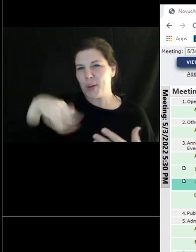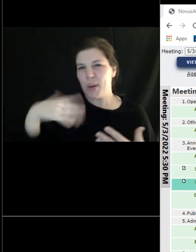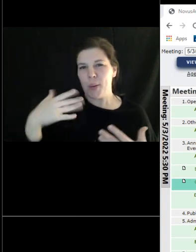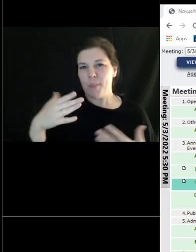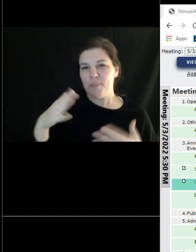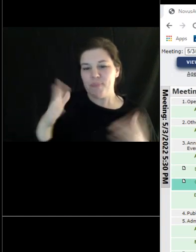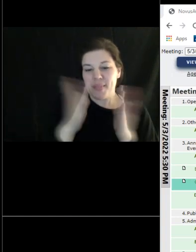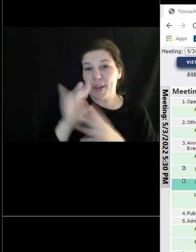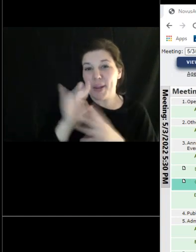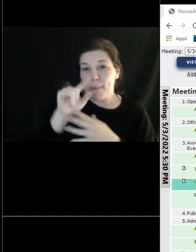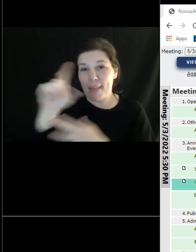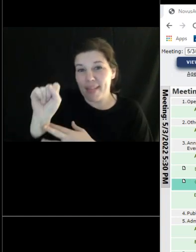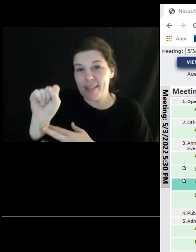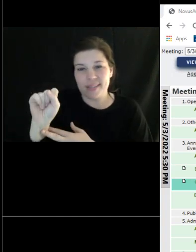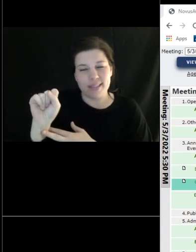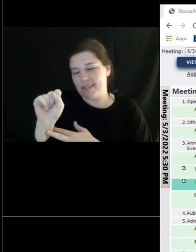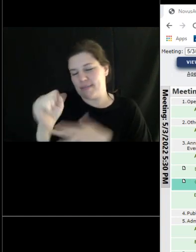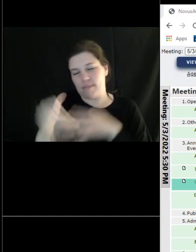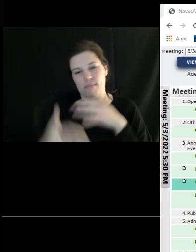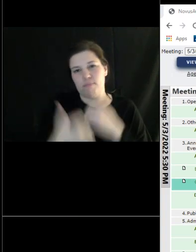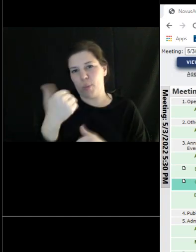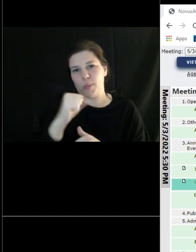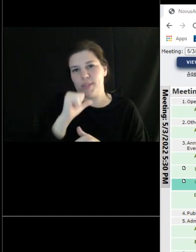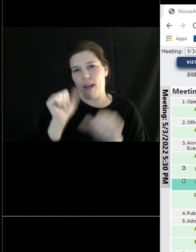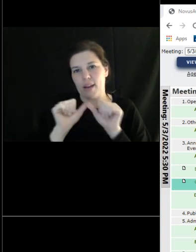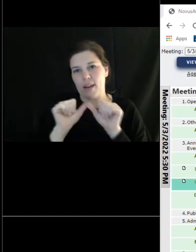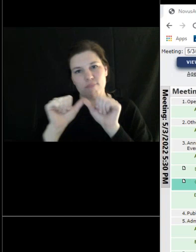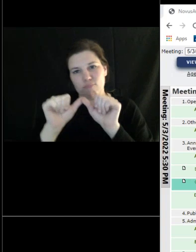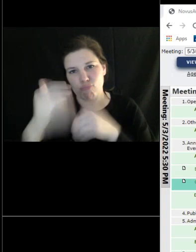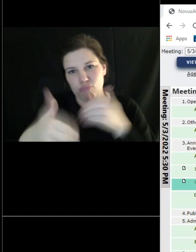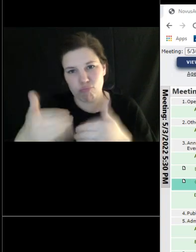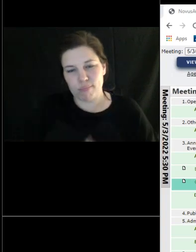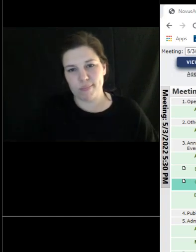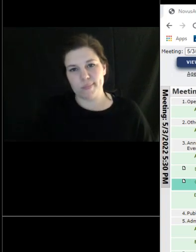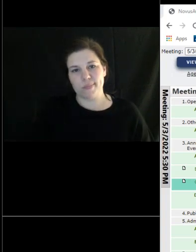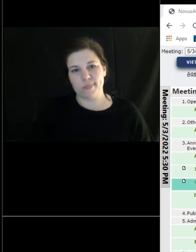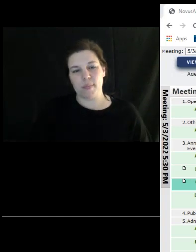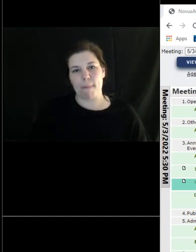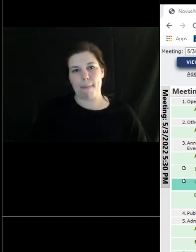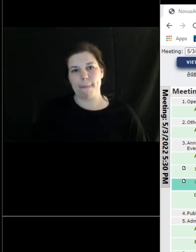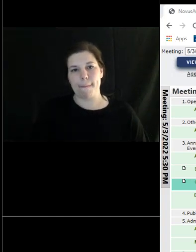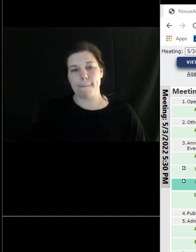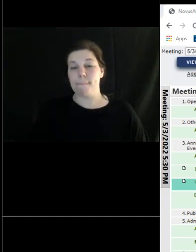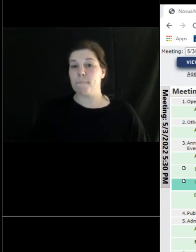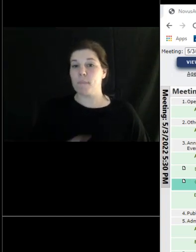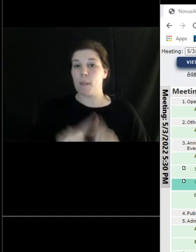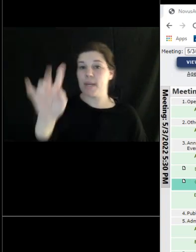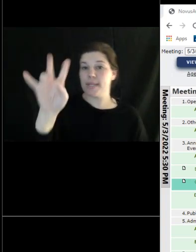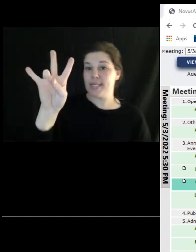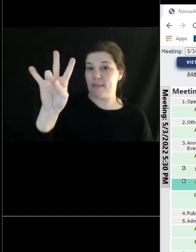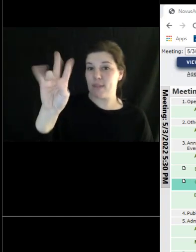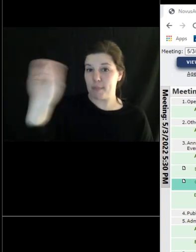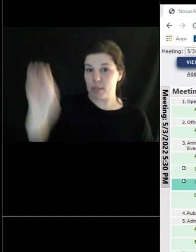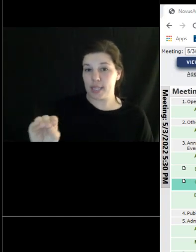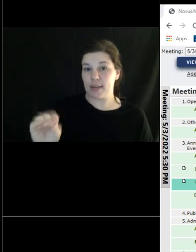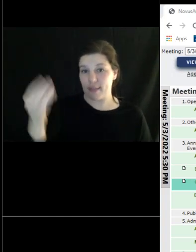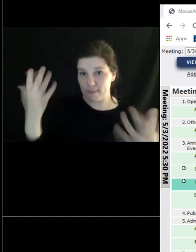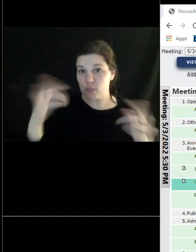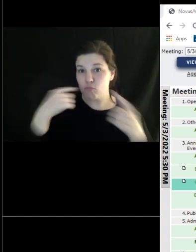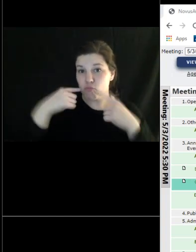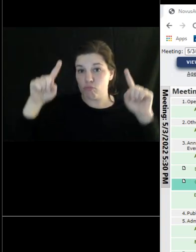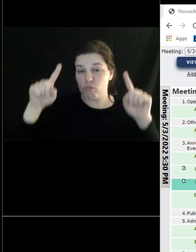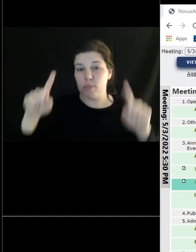most of those guys die right there on the steps. And so highly unlikely that most bills make it across. But 7% of them did. With that, obviously, were